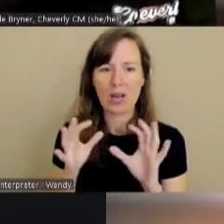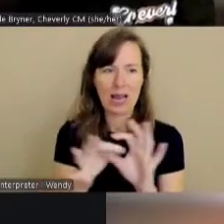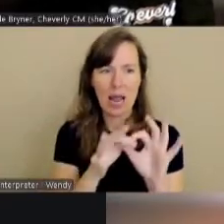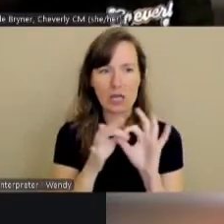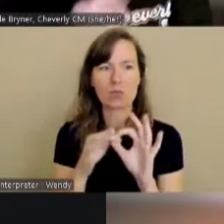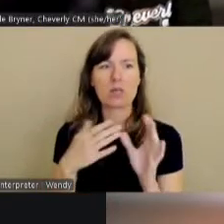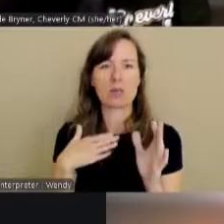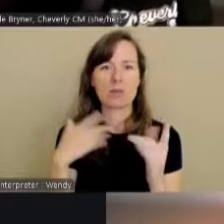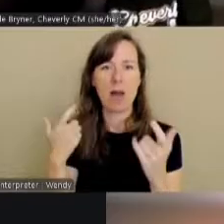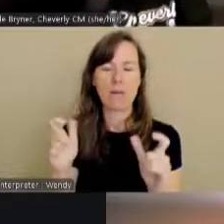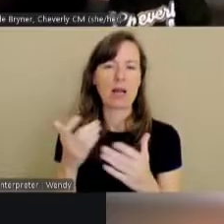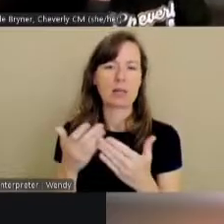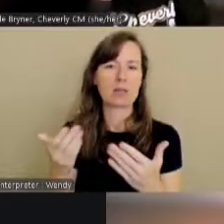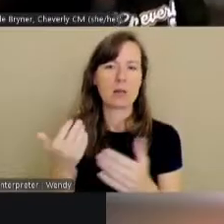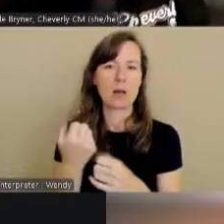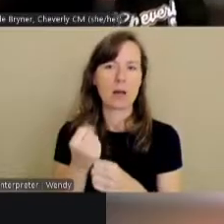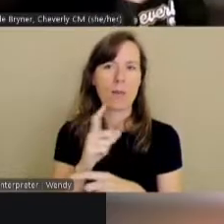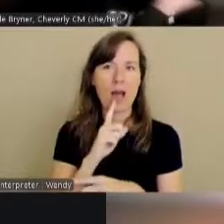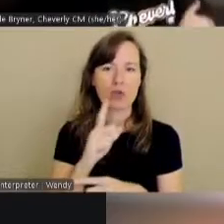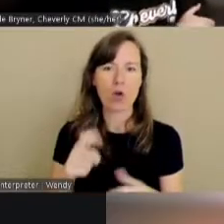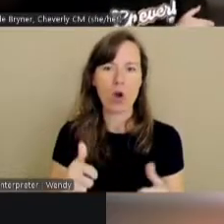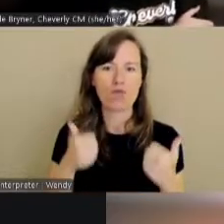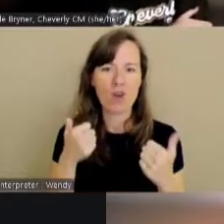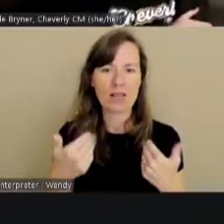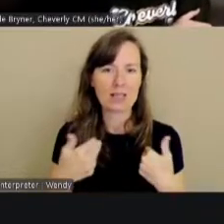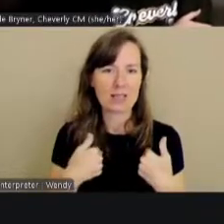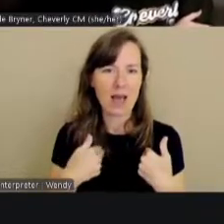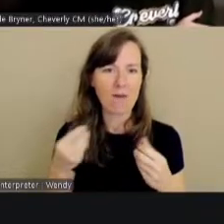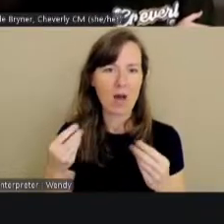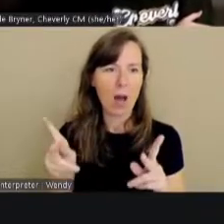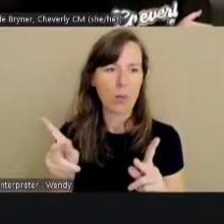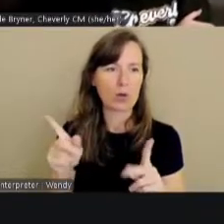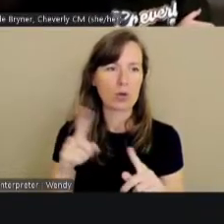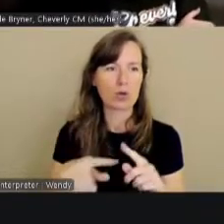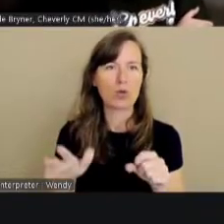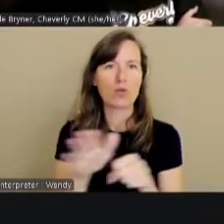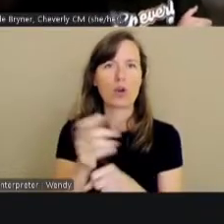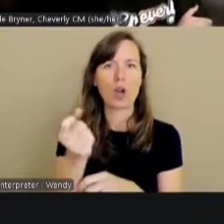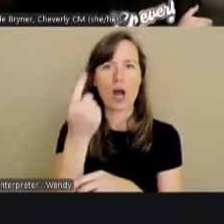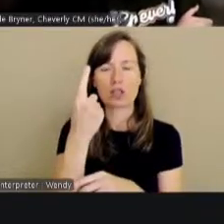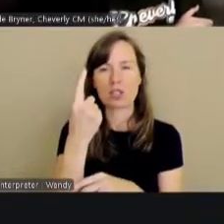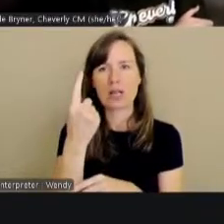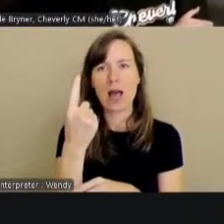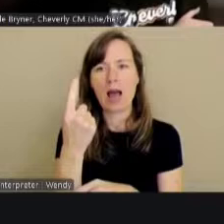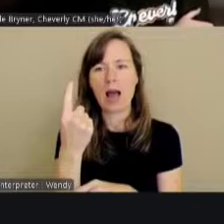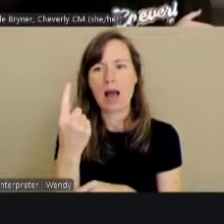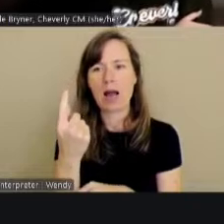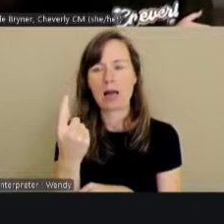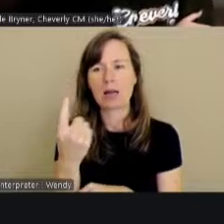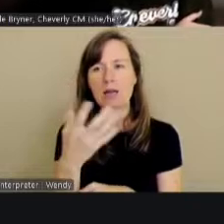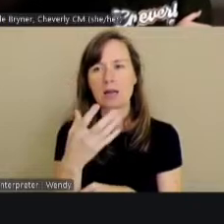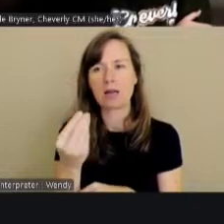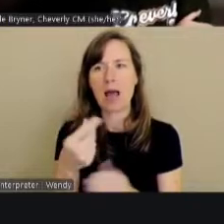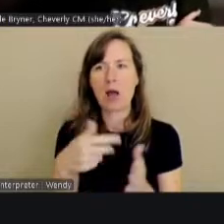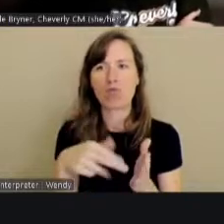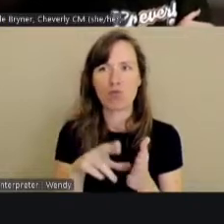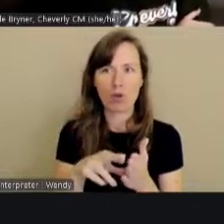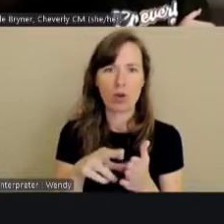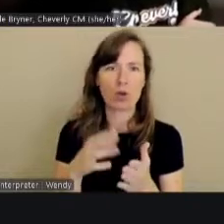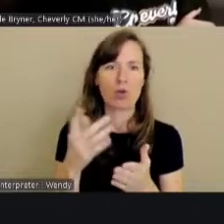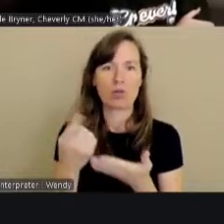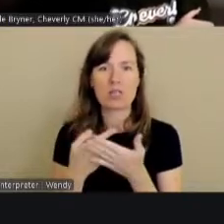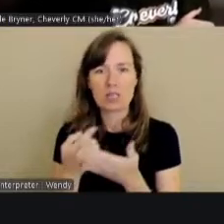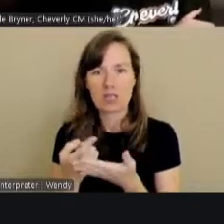to make sure residents have an opportunity to fully understand, not only understand, but view, to discuss and